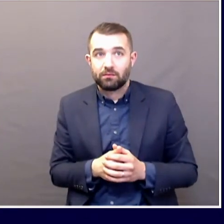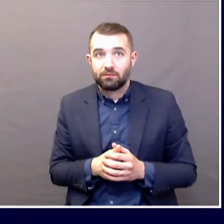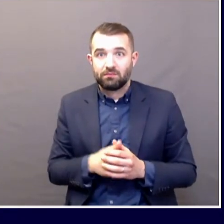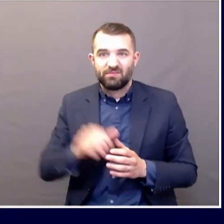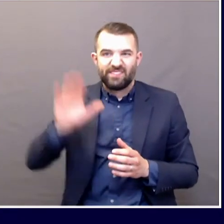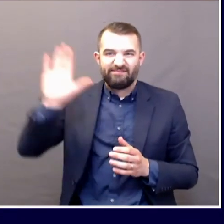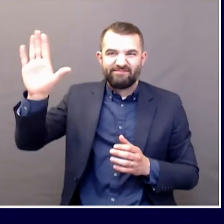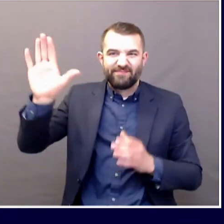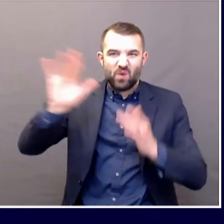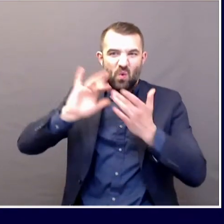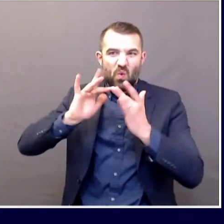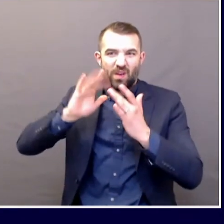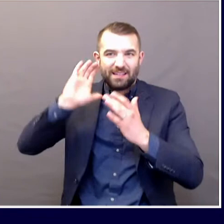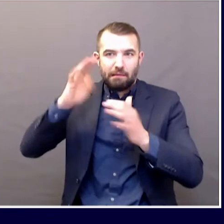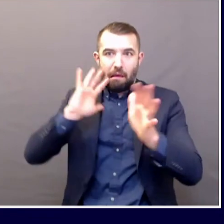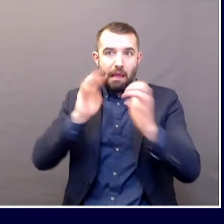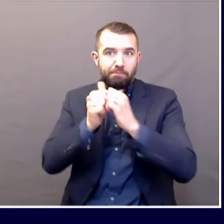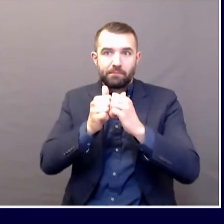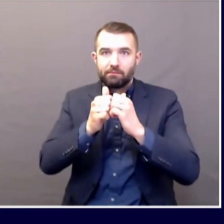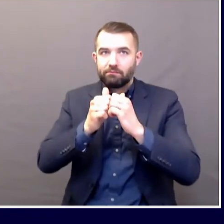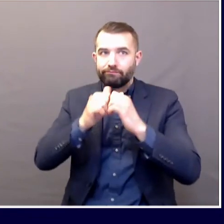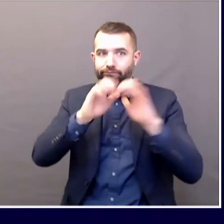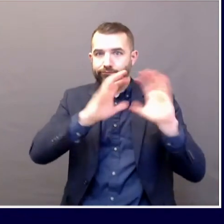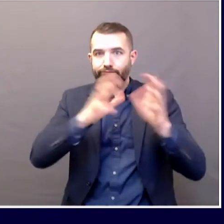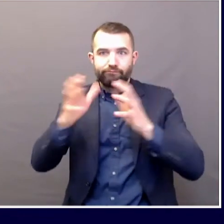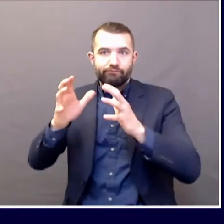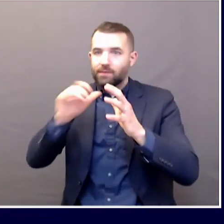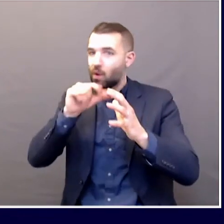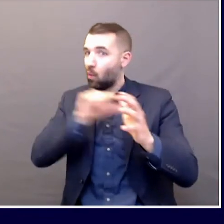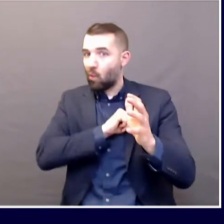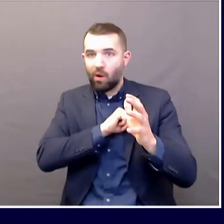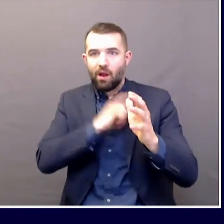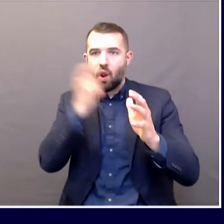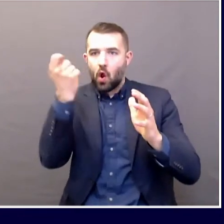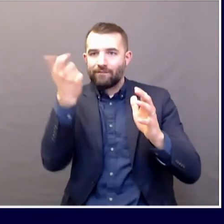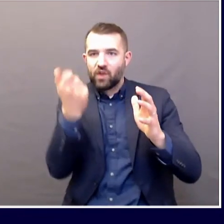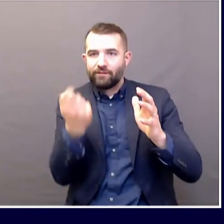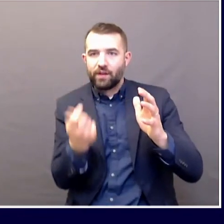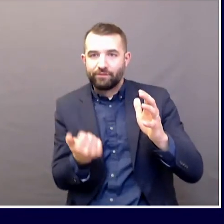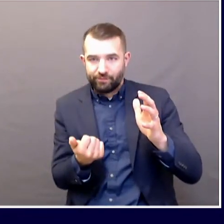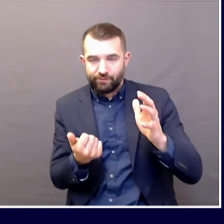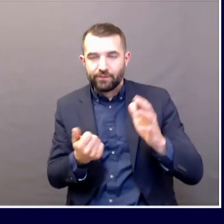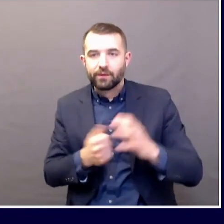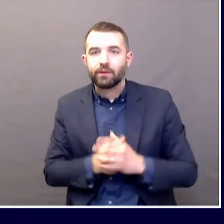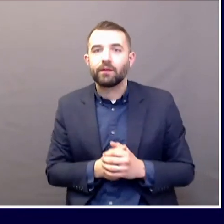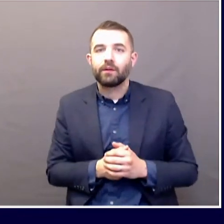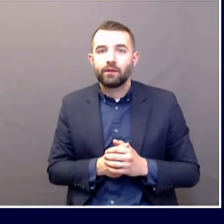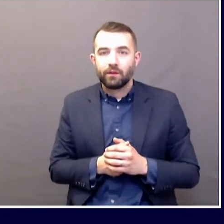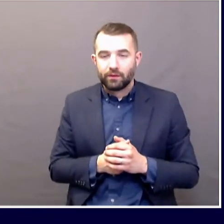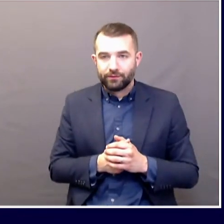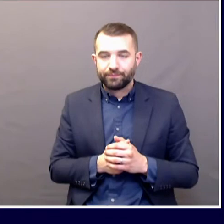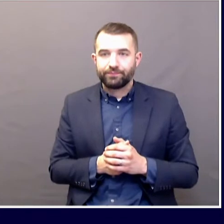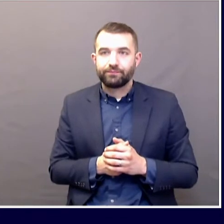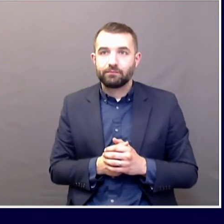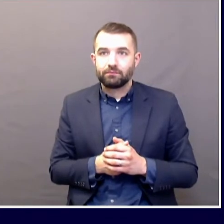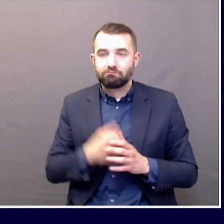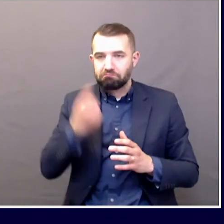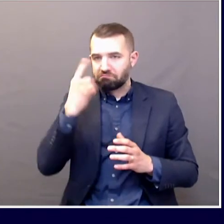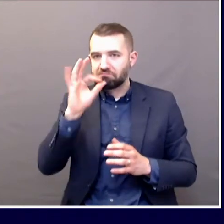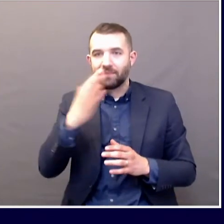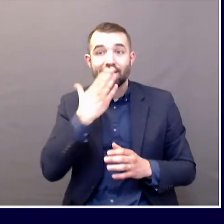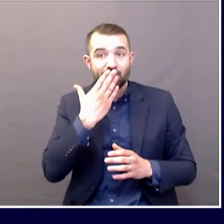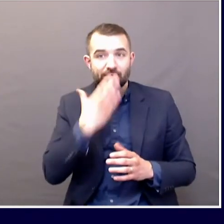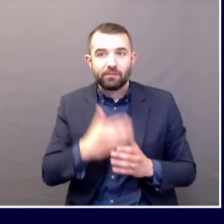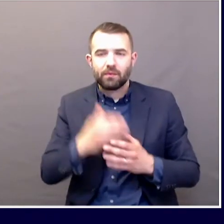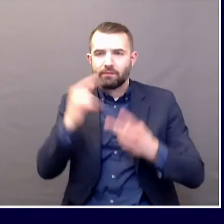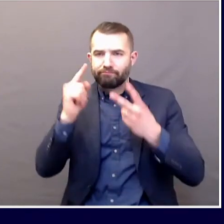make certain categories that were not eligible in Maine, removing those from their website. Okay, understood. Thank you. And then Great. The